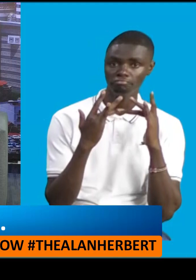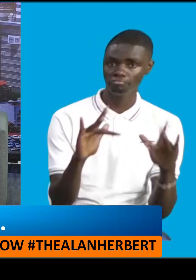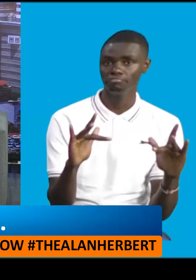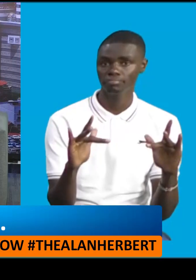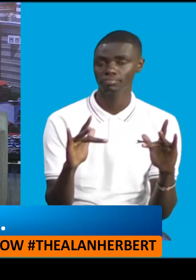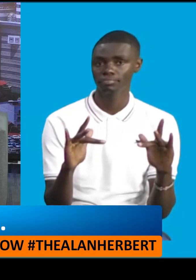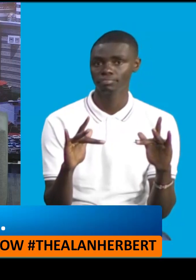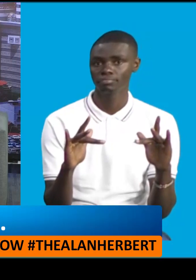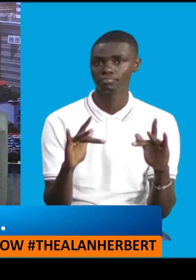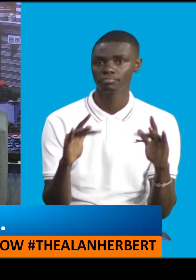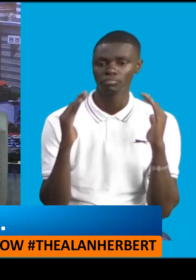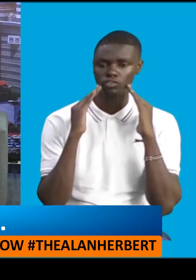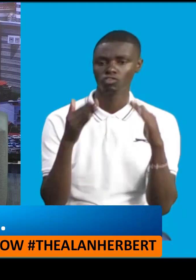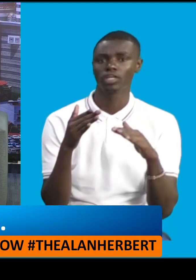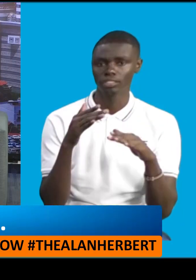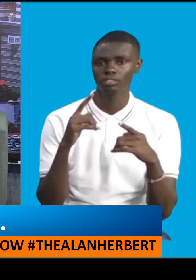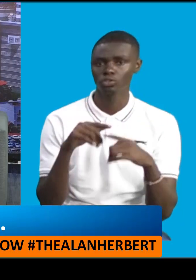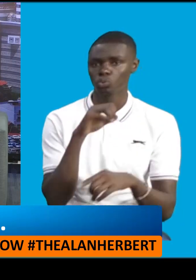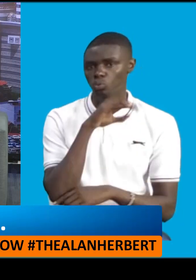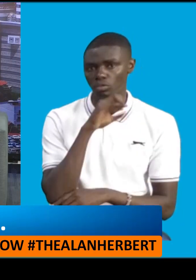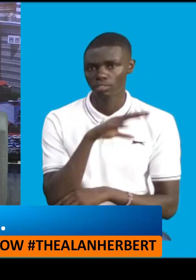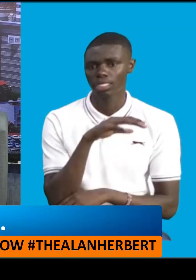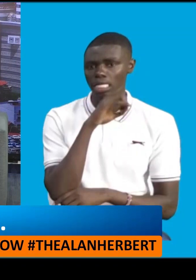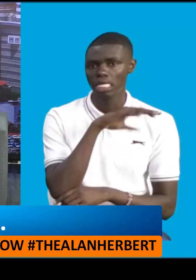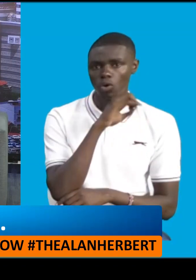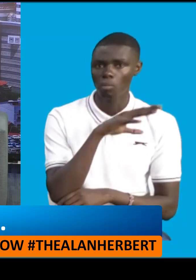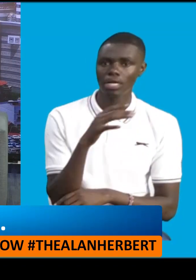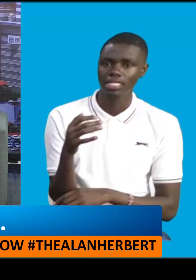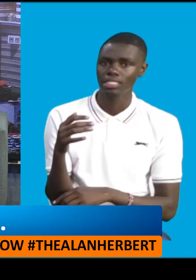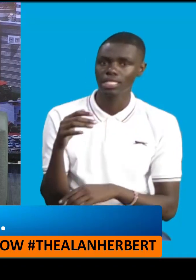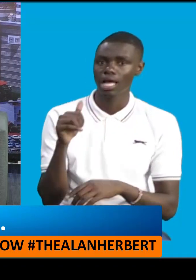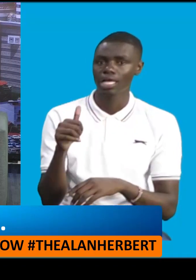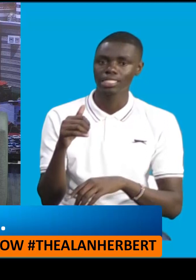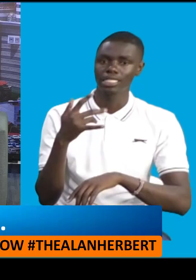email that is dedicated to complaints, and it is